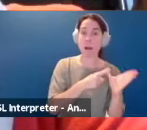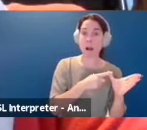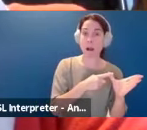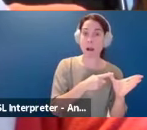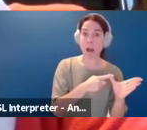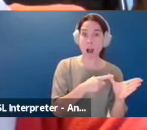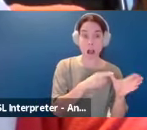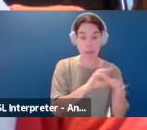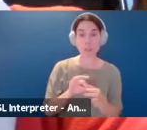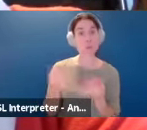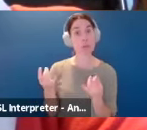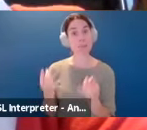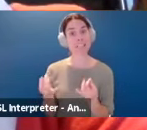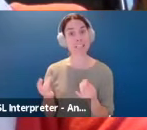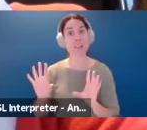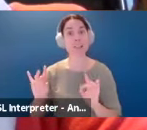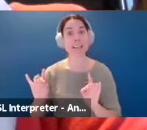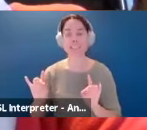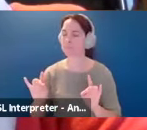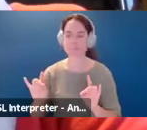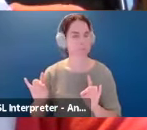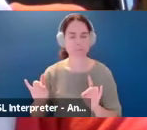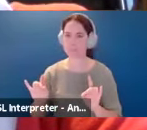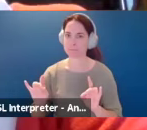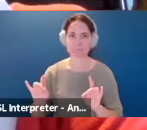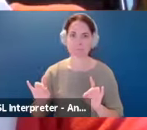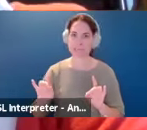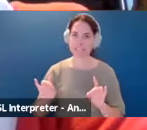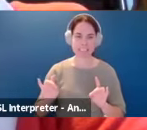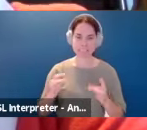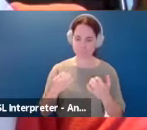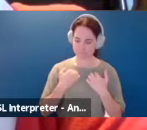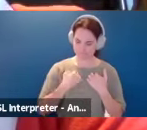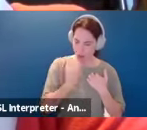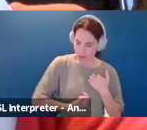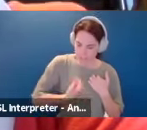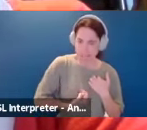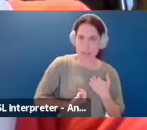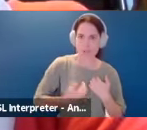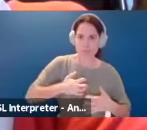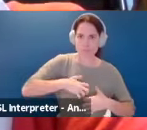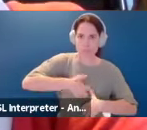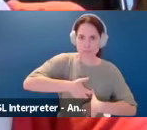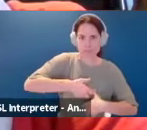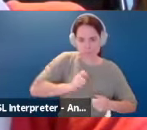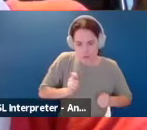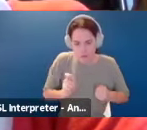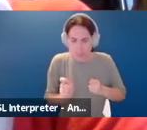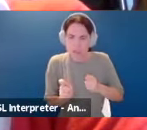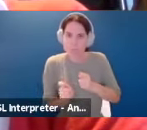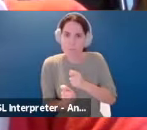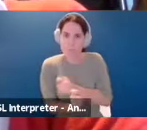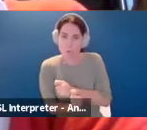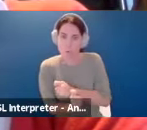um transforming ourselves transforming our mental states it's very much in relation to other it's it also involves